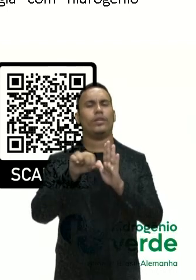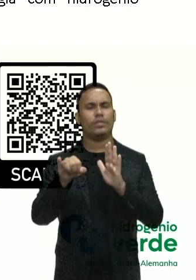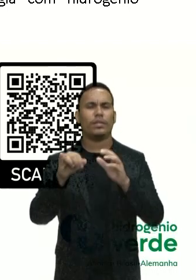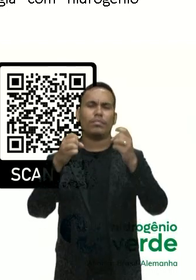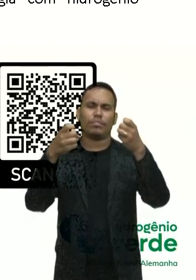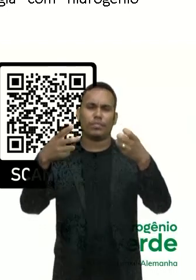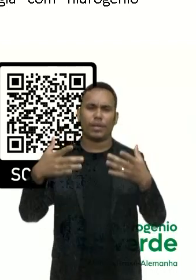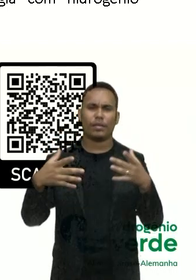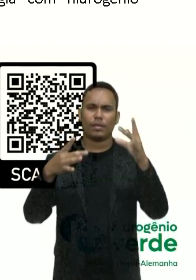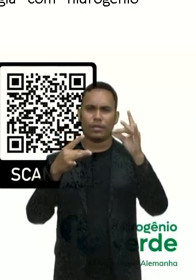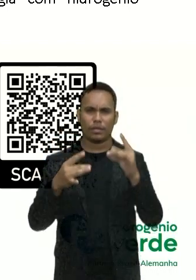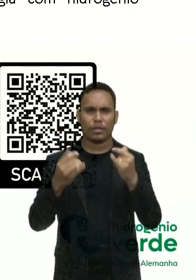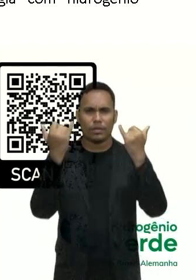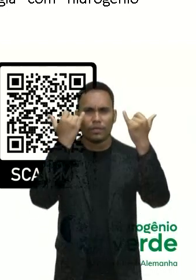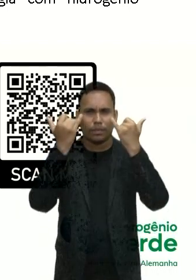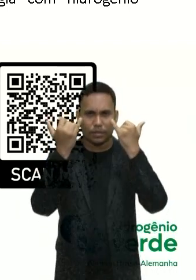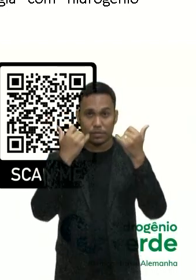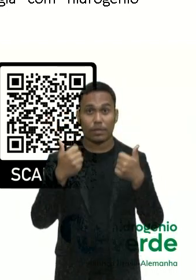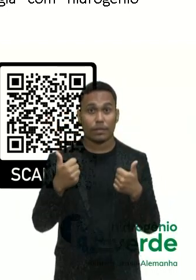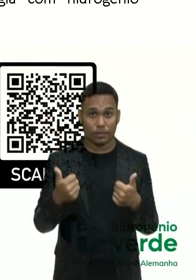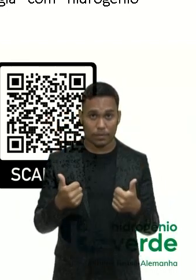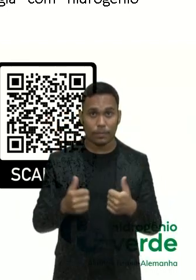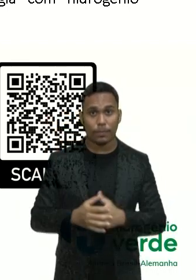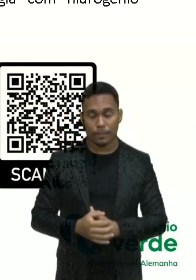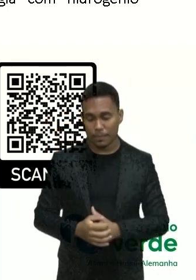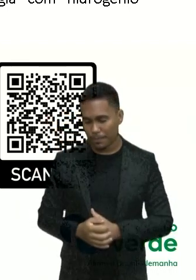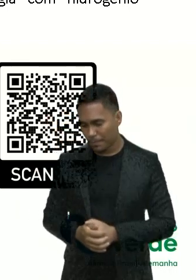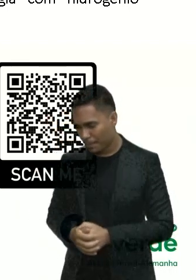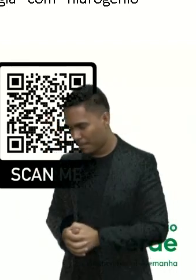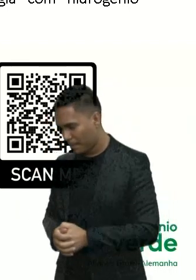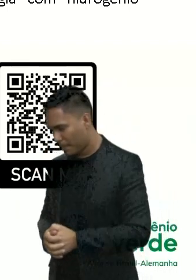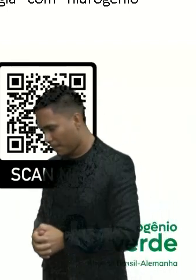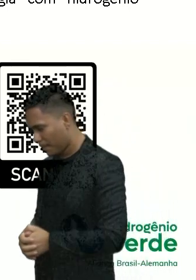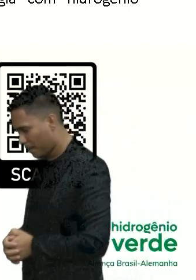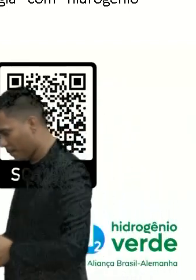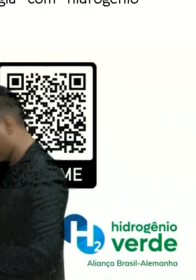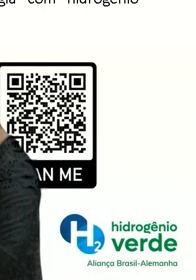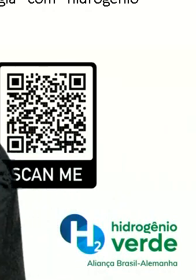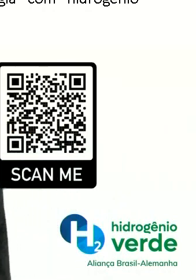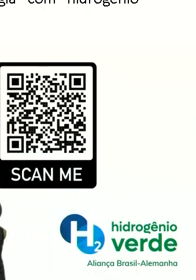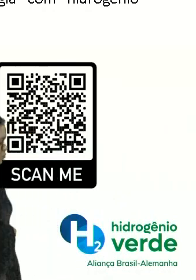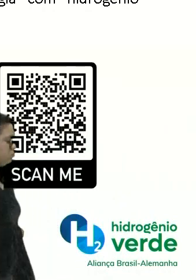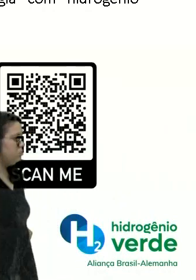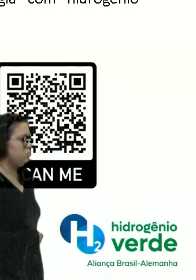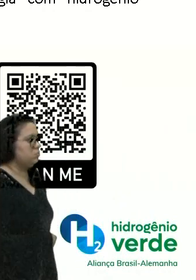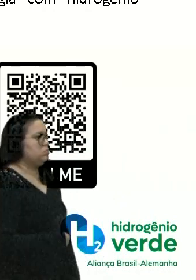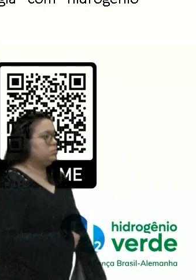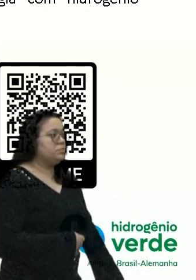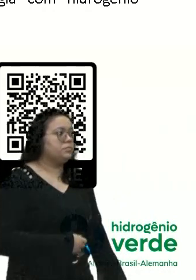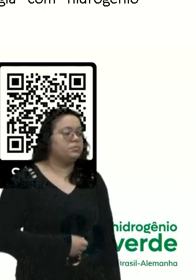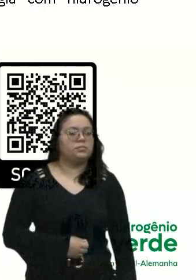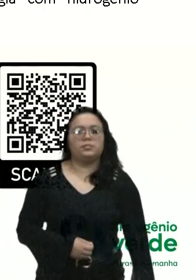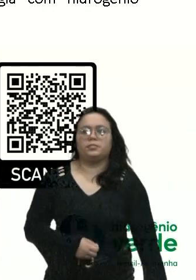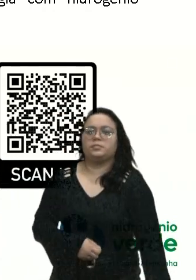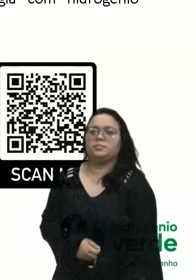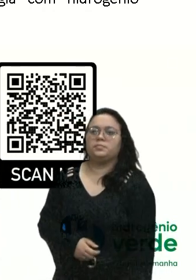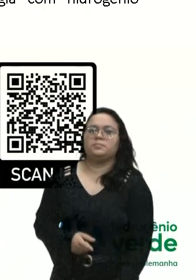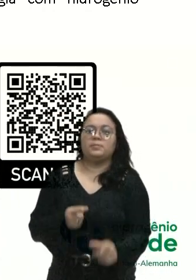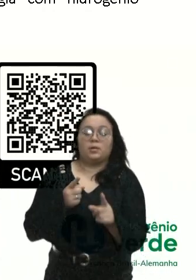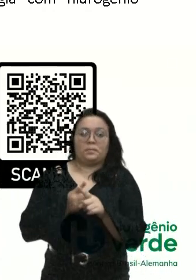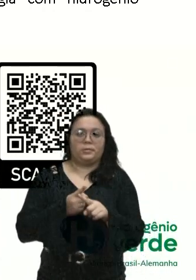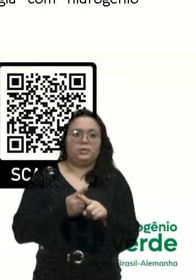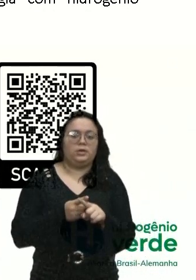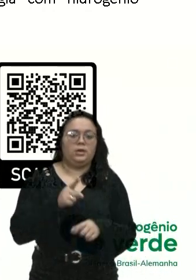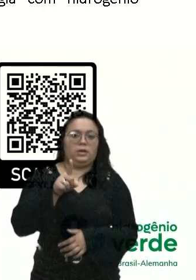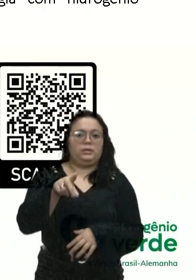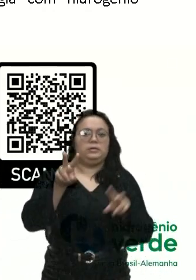have a call for projects, all of the necessary information, so it's worth looking into. O tema já é muito interessante, e